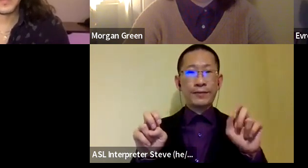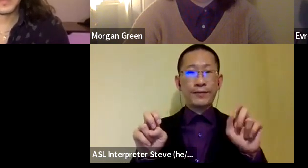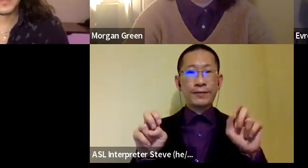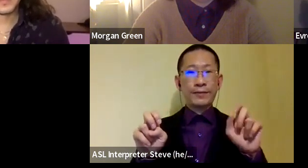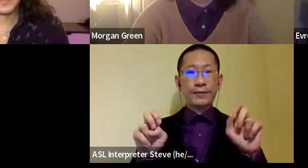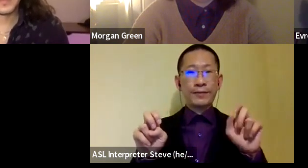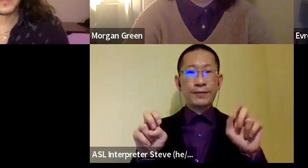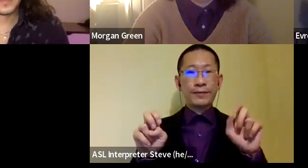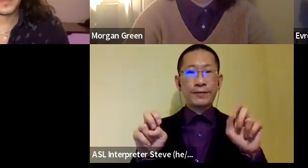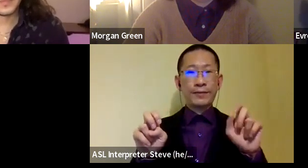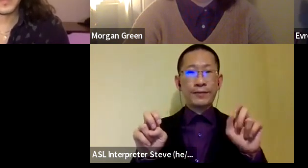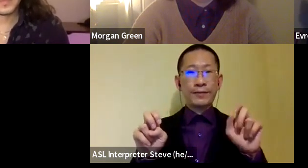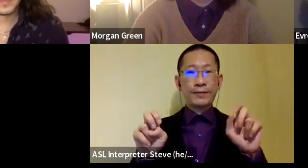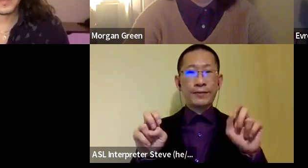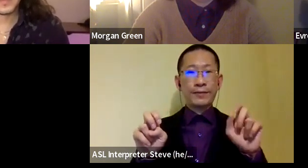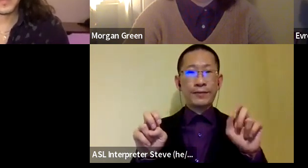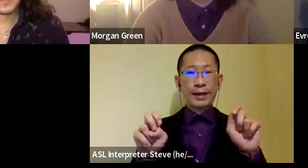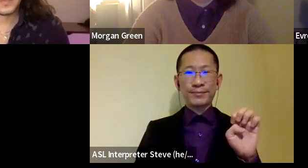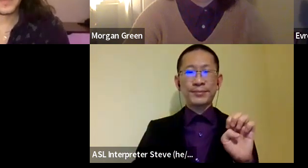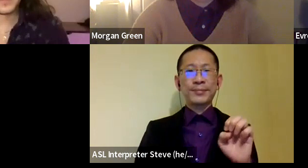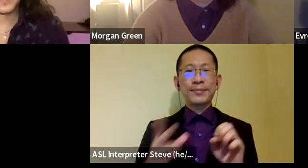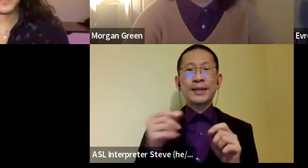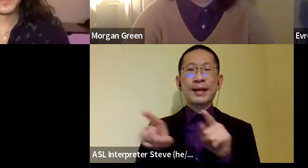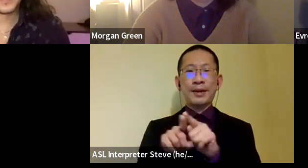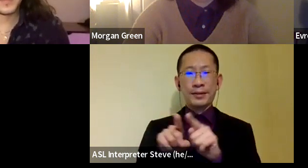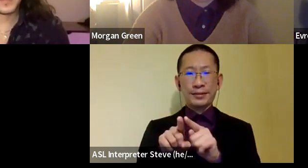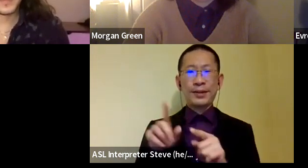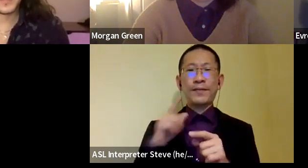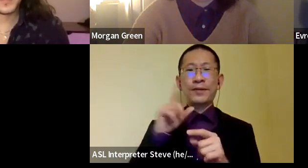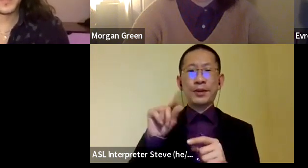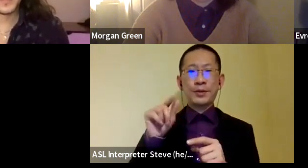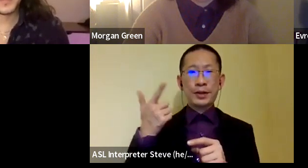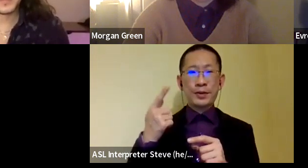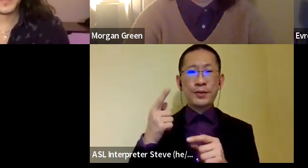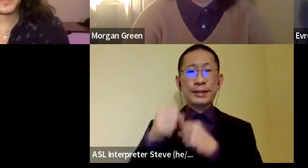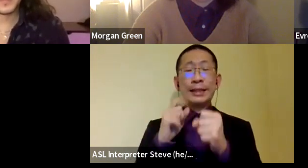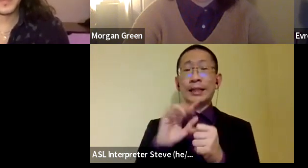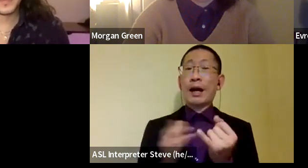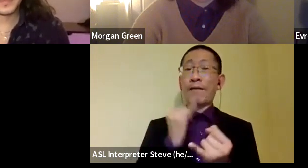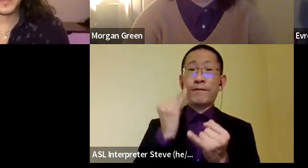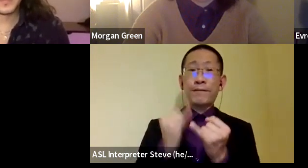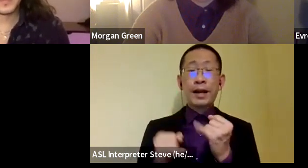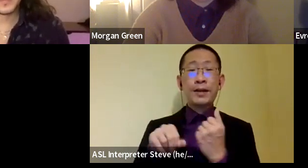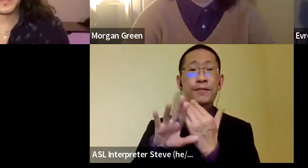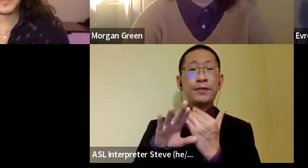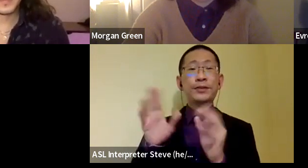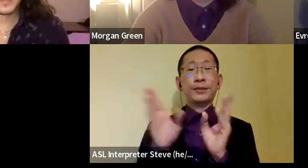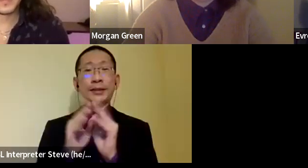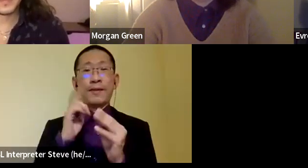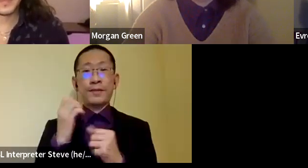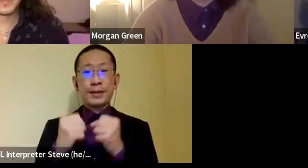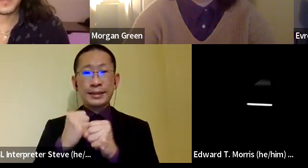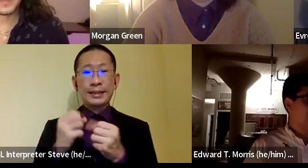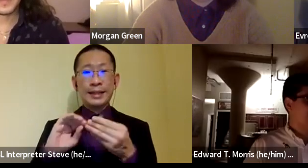entire Wingspace Salon Committee for this 2021 season. This is our final virtual salon for the year. This is